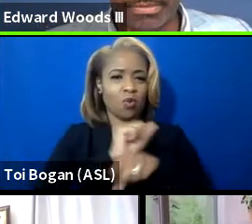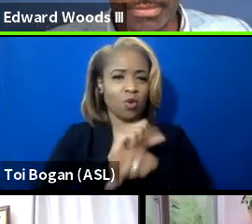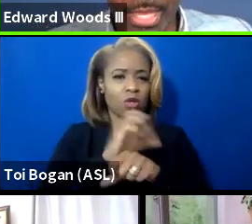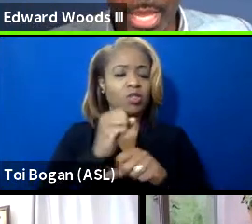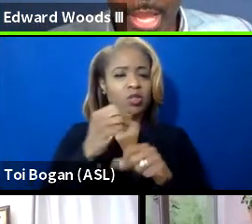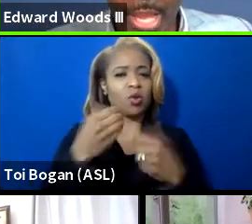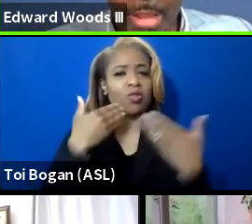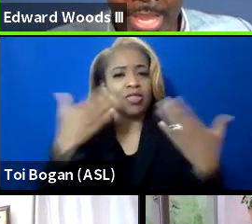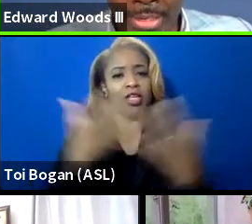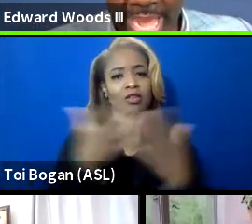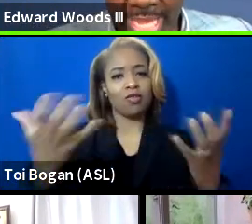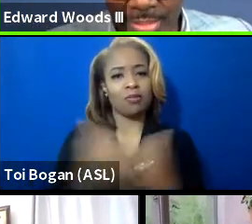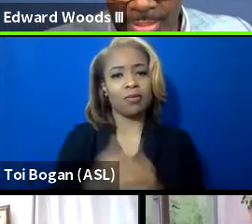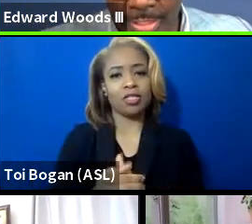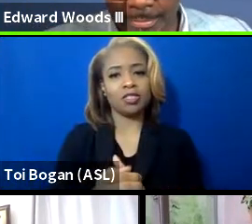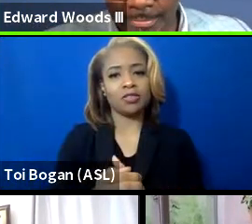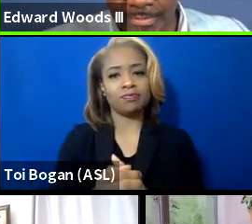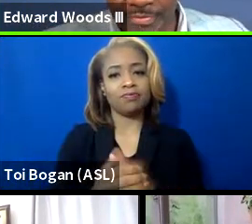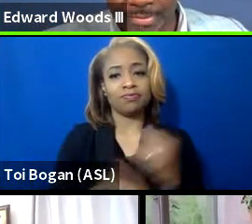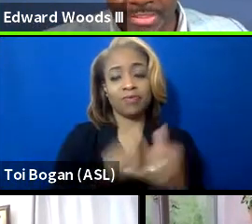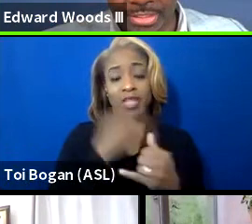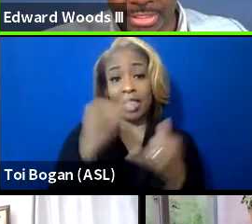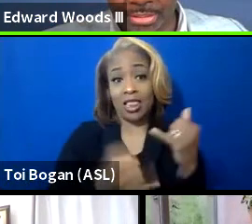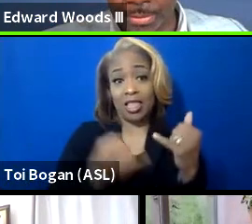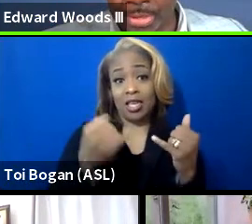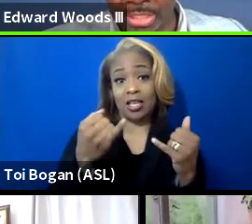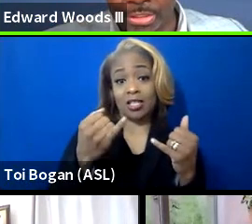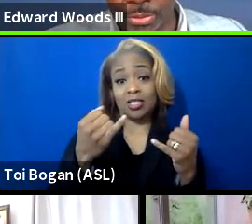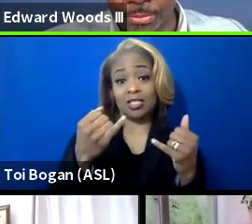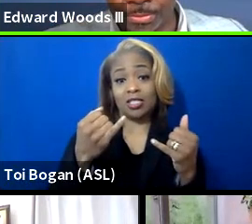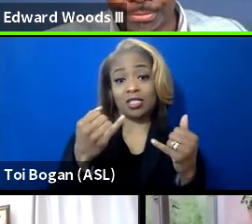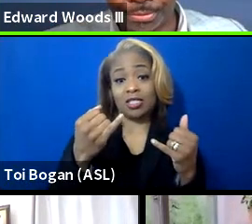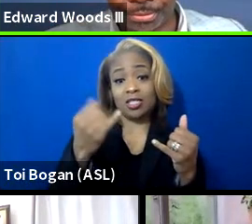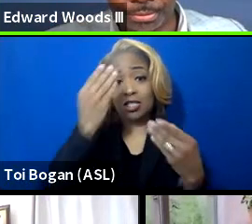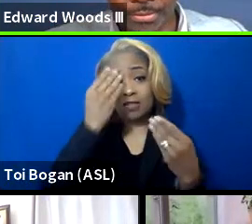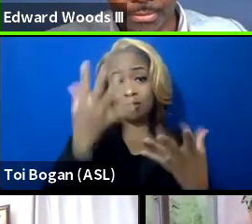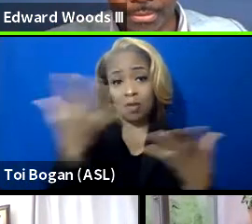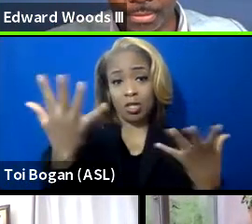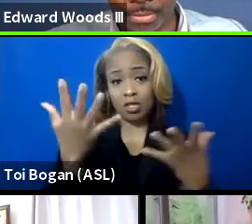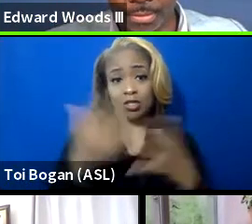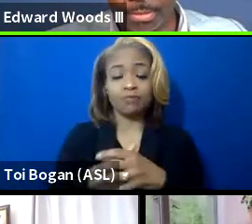very much. My last information is we want to,